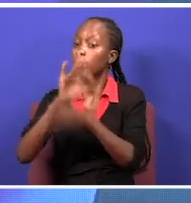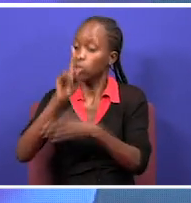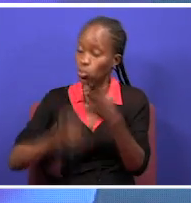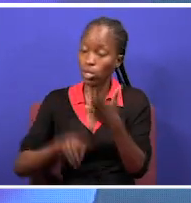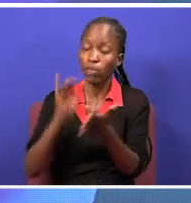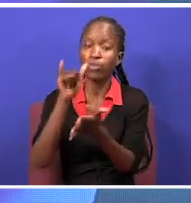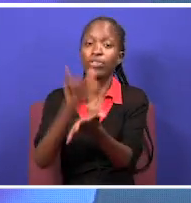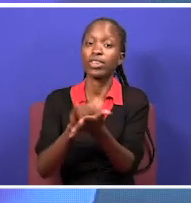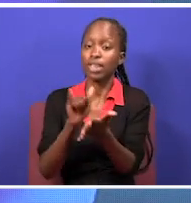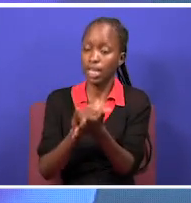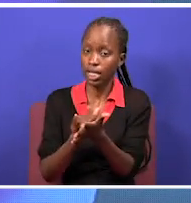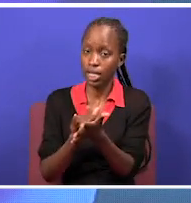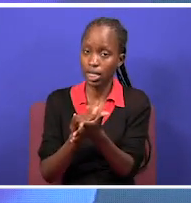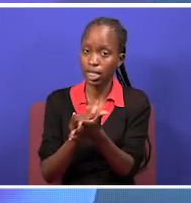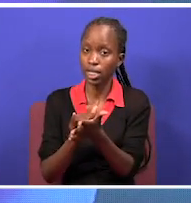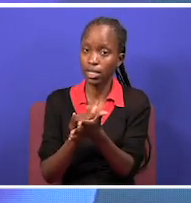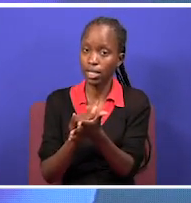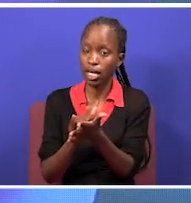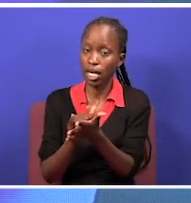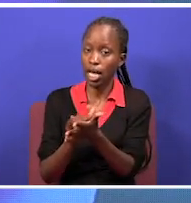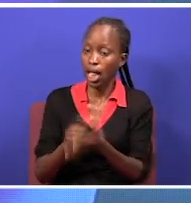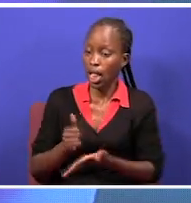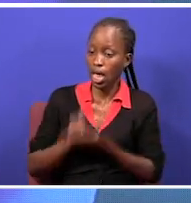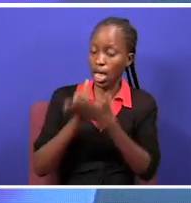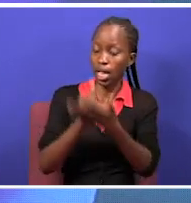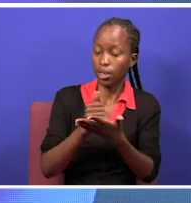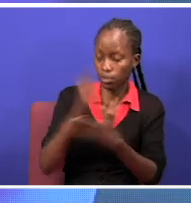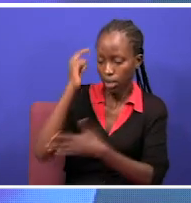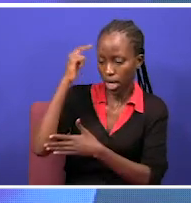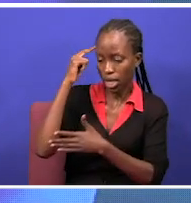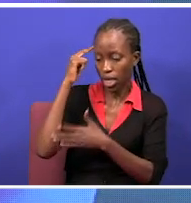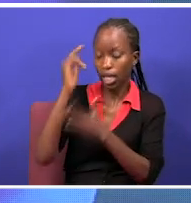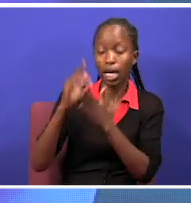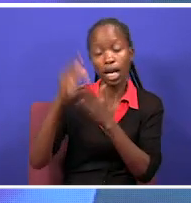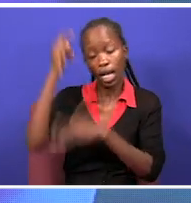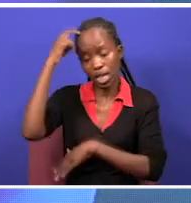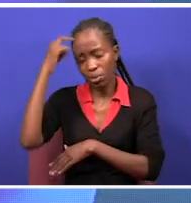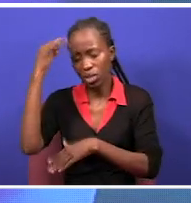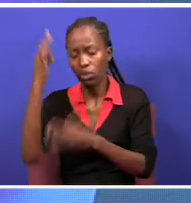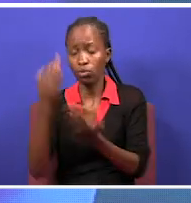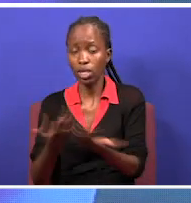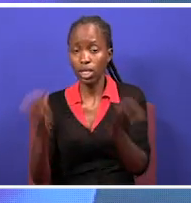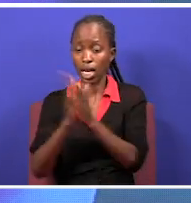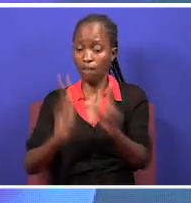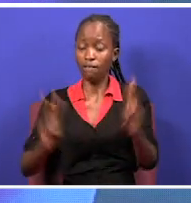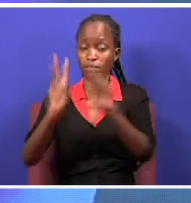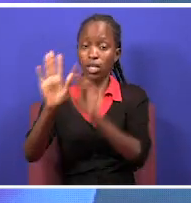That shapes the thinking and the minds of the children and their values